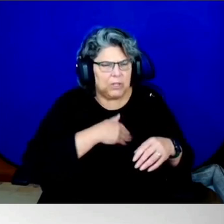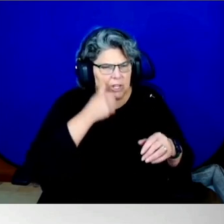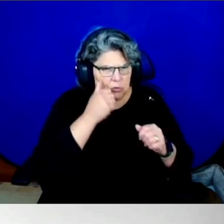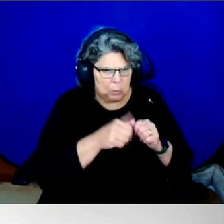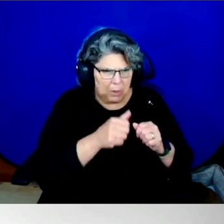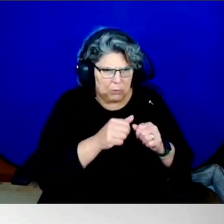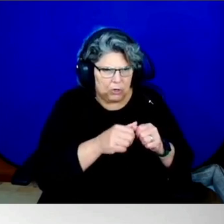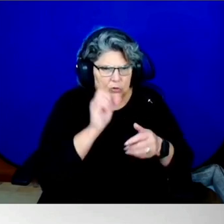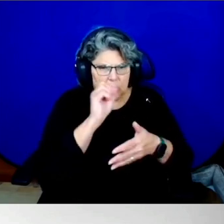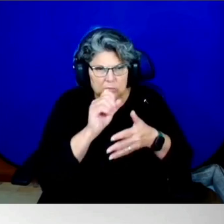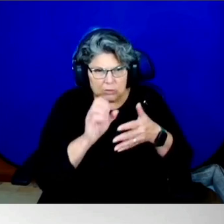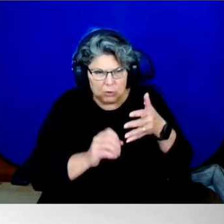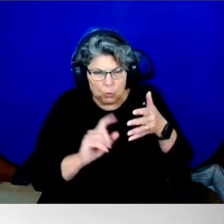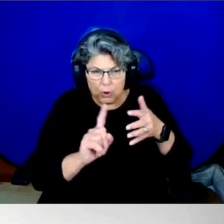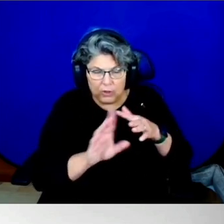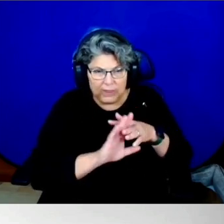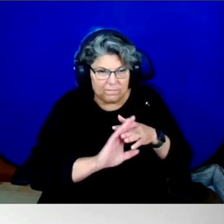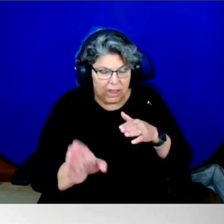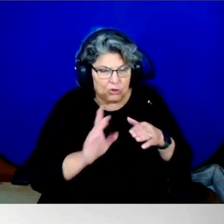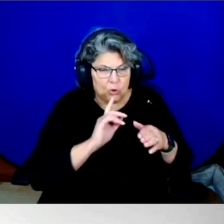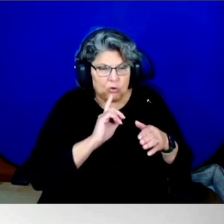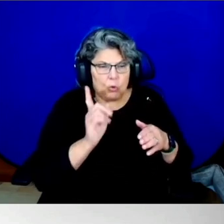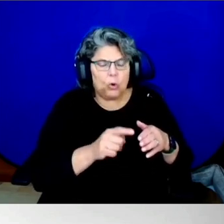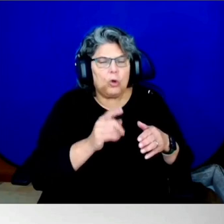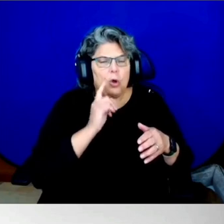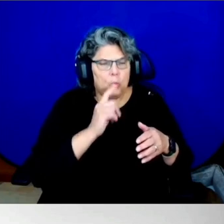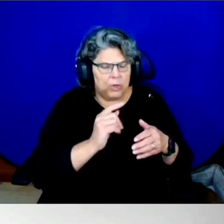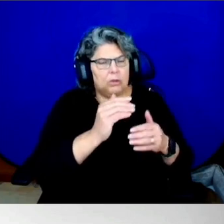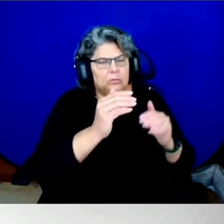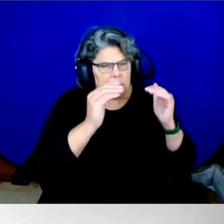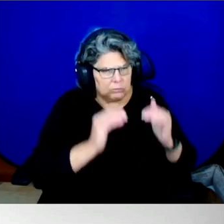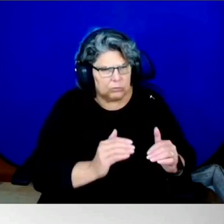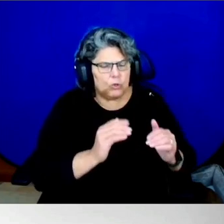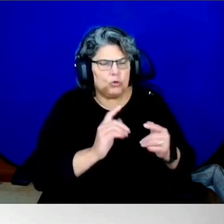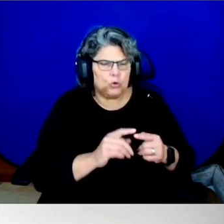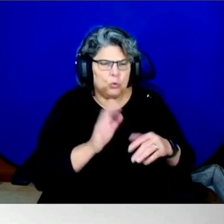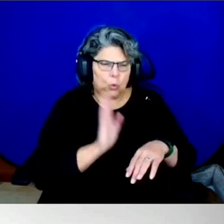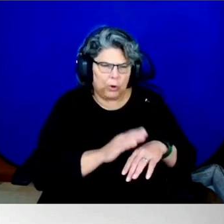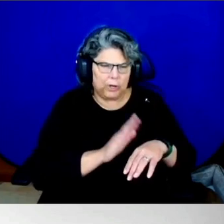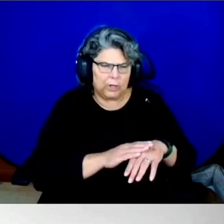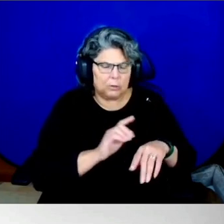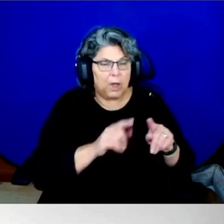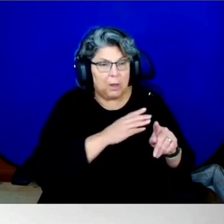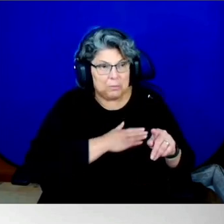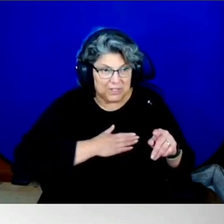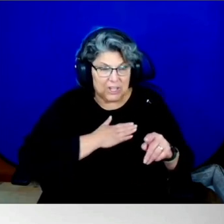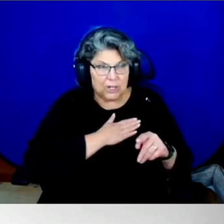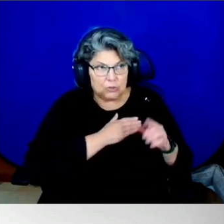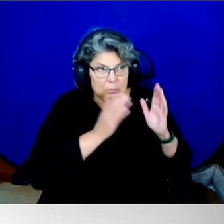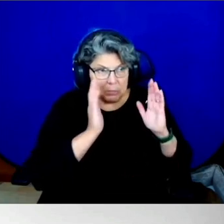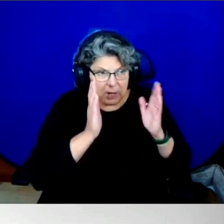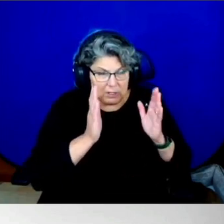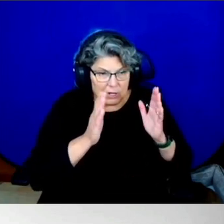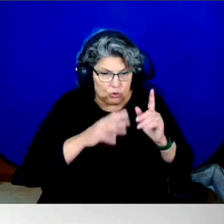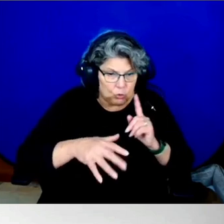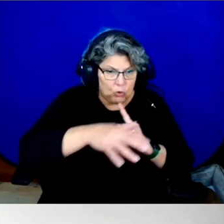the evacuation orders, they will downgrade to warnings. Please be vigilant and aware of what's going on around you and prepare